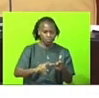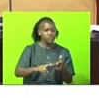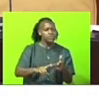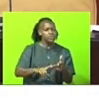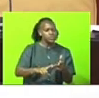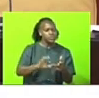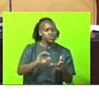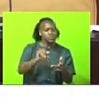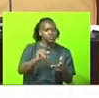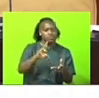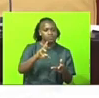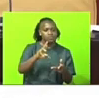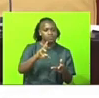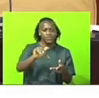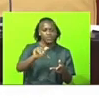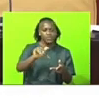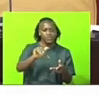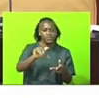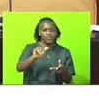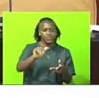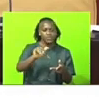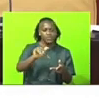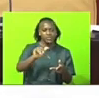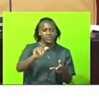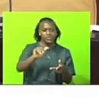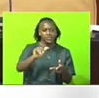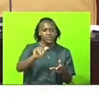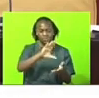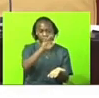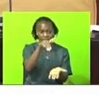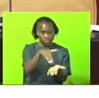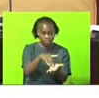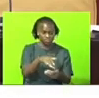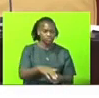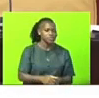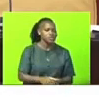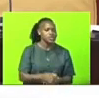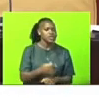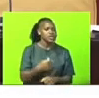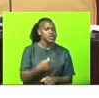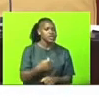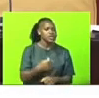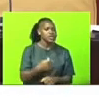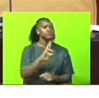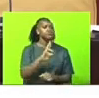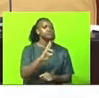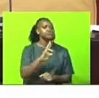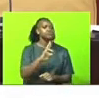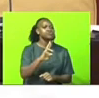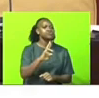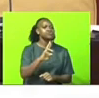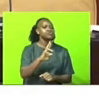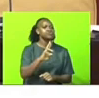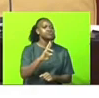a petition from Mr. Haruna, Honorable Haruna Idrisu, stating that